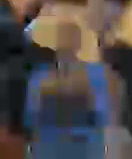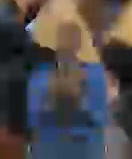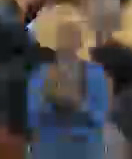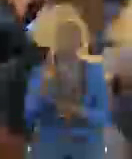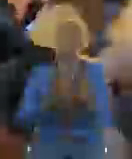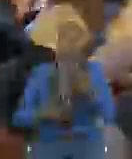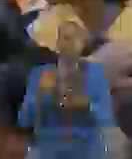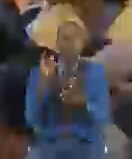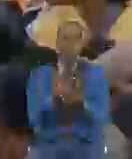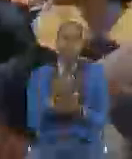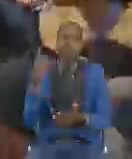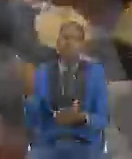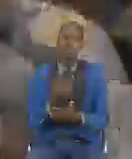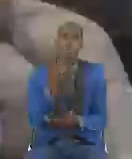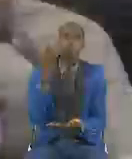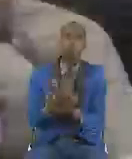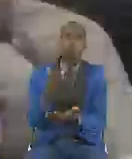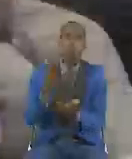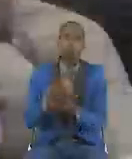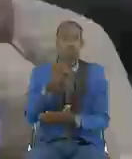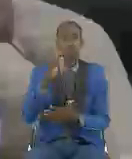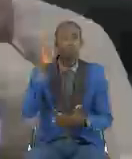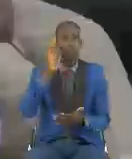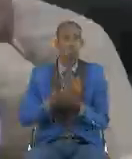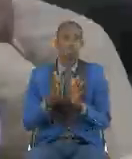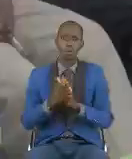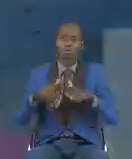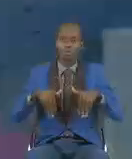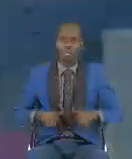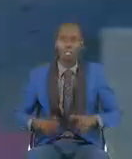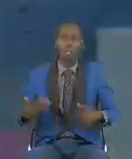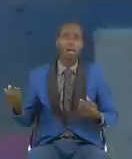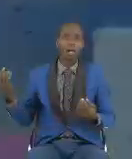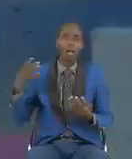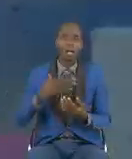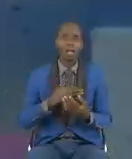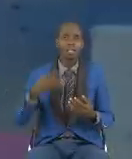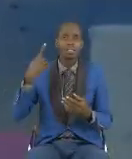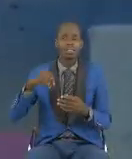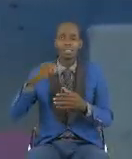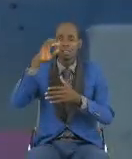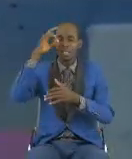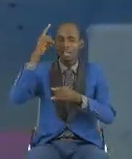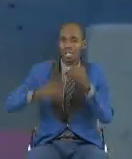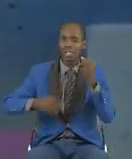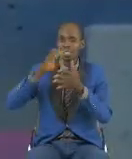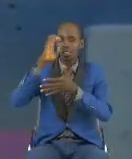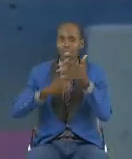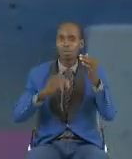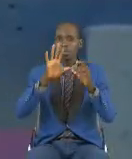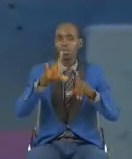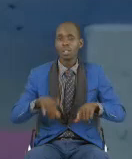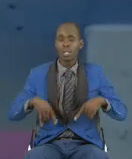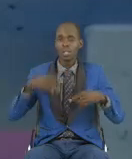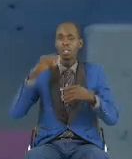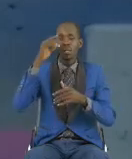you, they will get tired. Until the very last chapter of your life, and the very last verse of